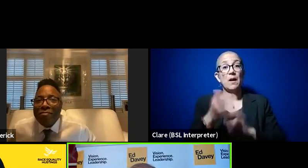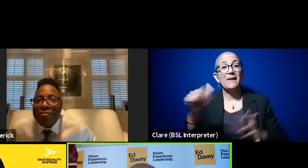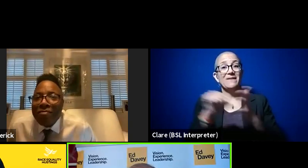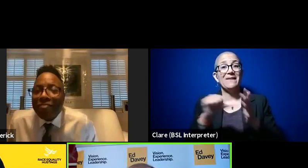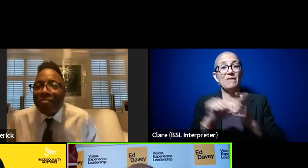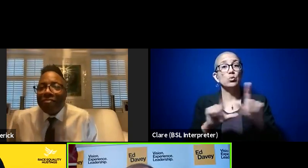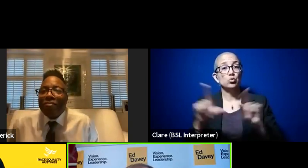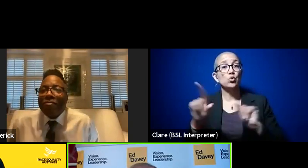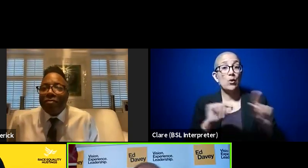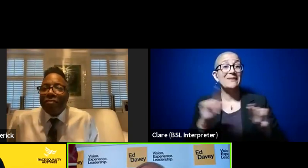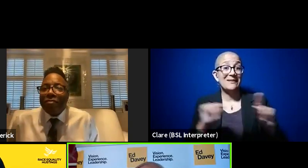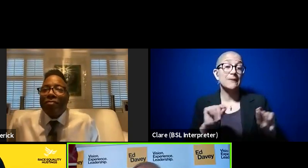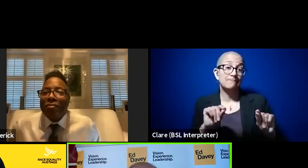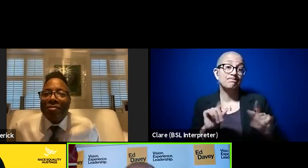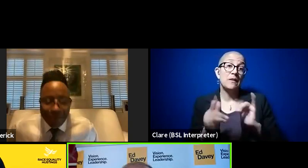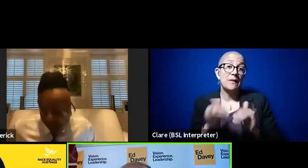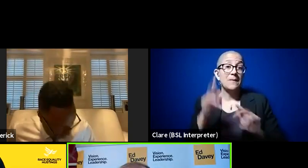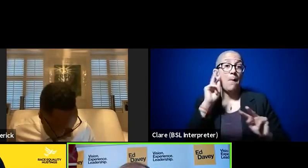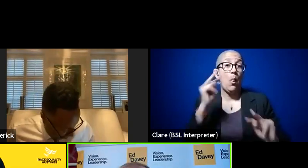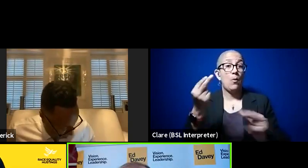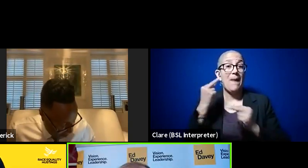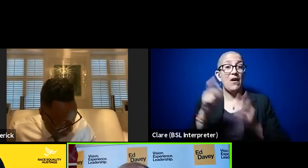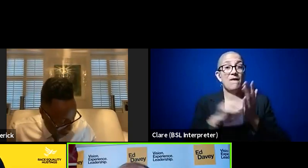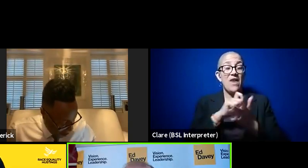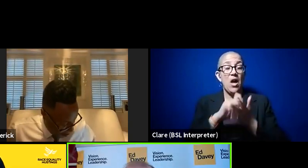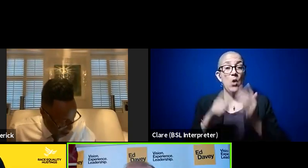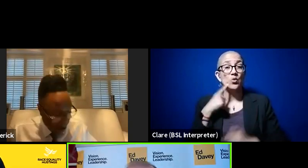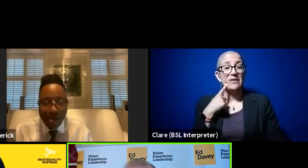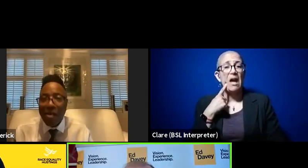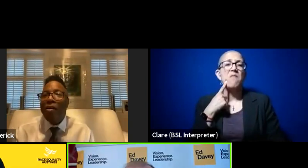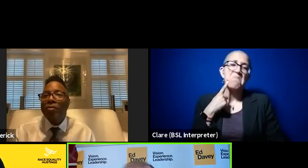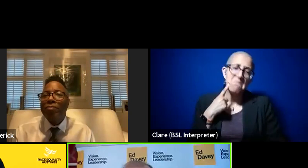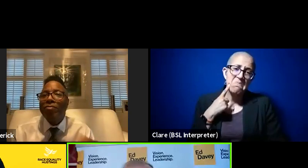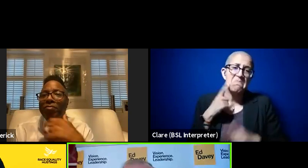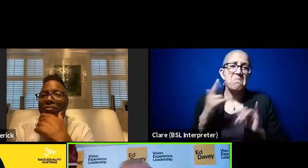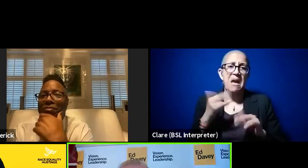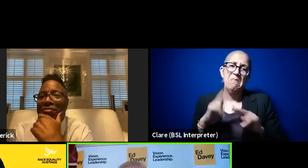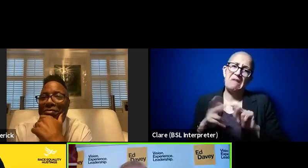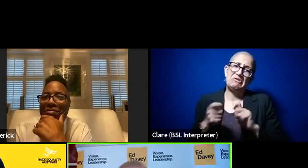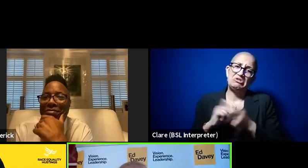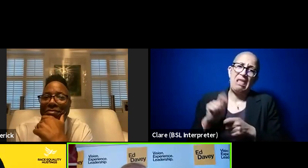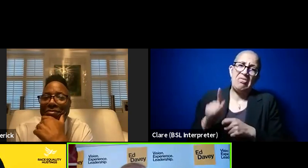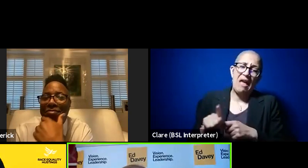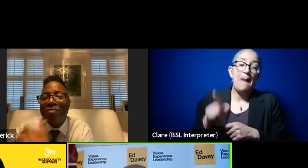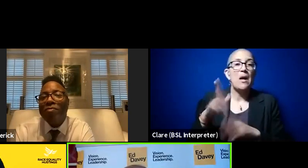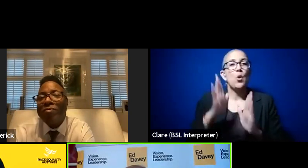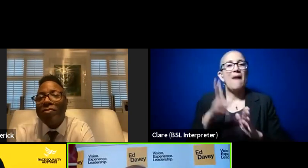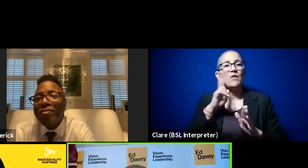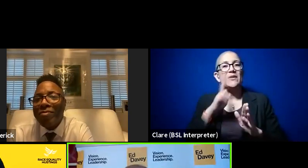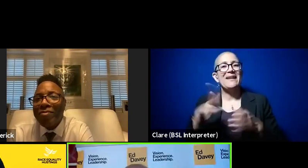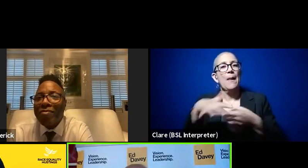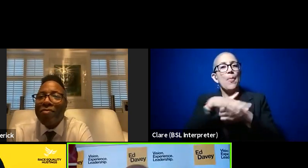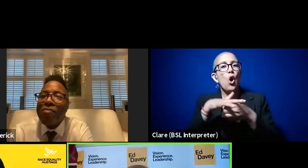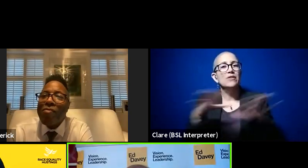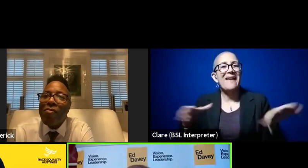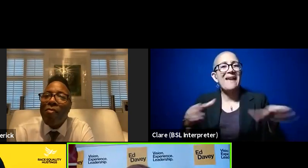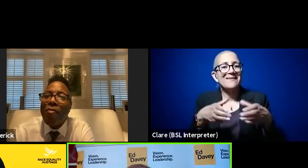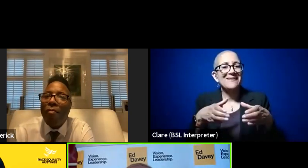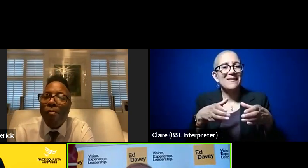made, Roderick, and sometimes you can look back on votes and you say, well, maybe if that had changed, but you have to see in the whole context. And for